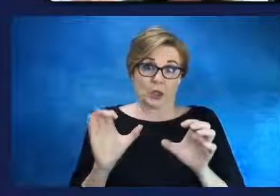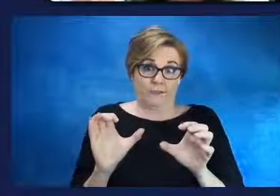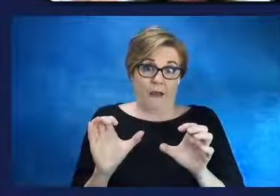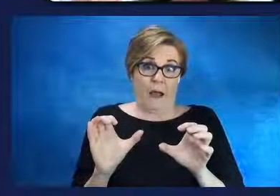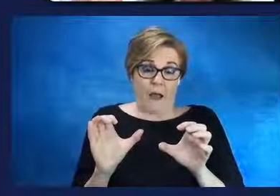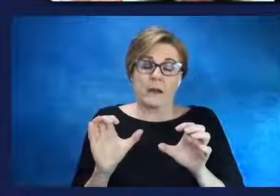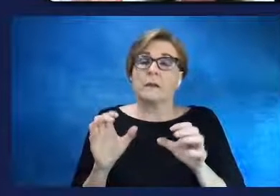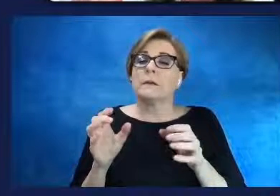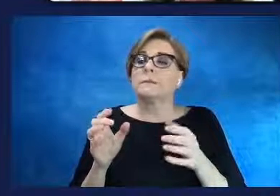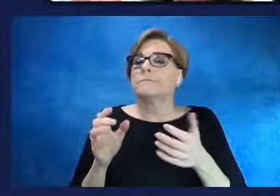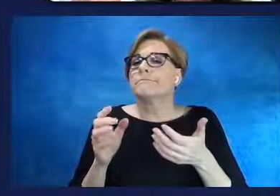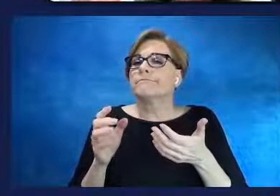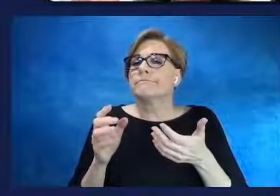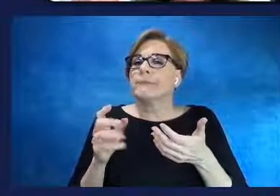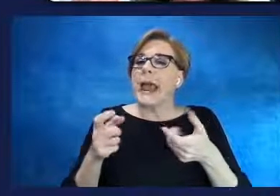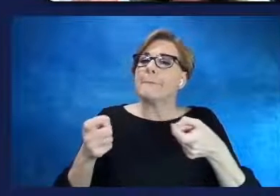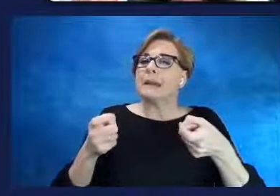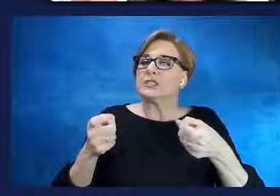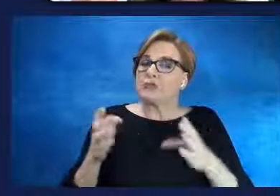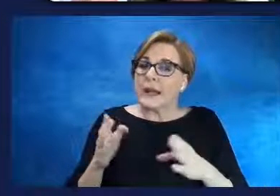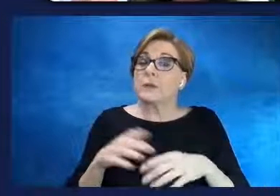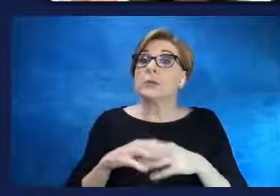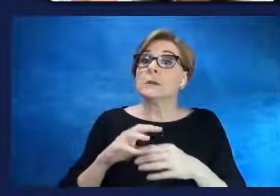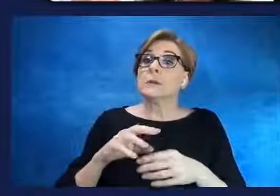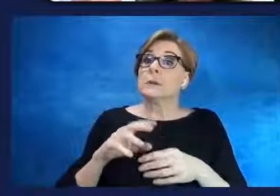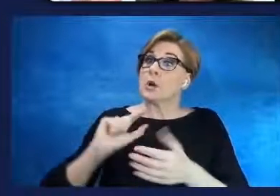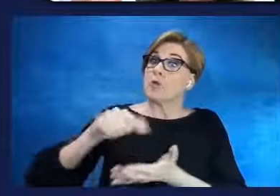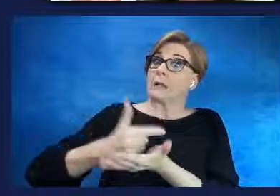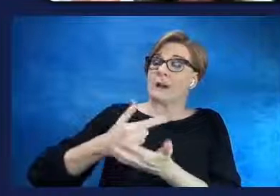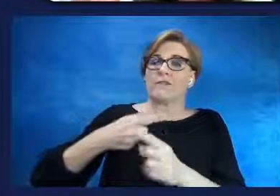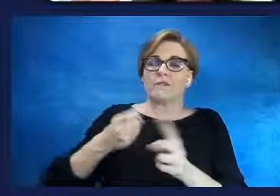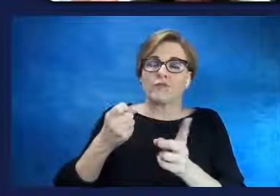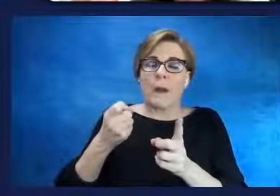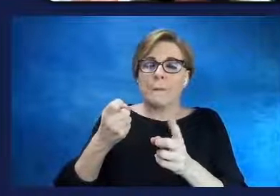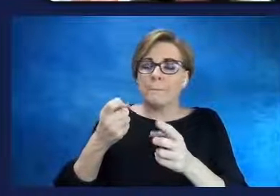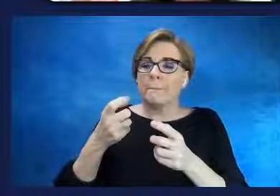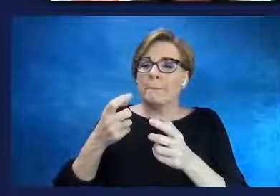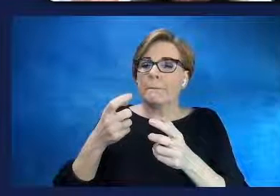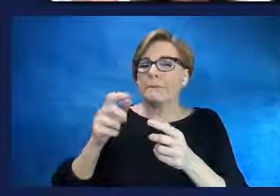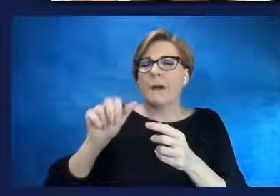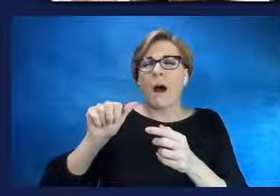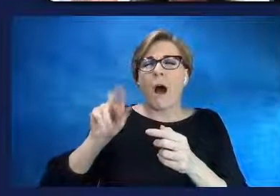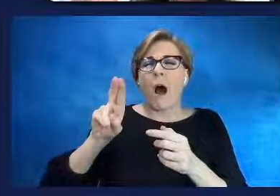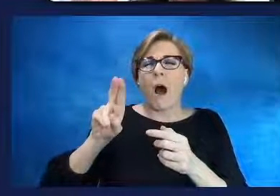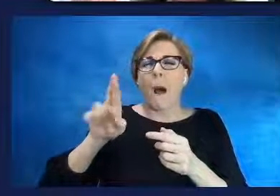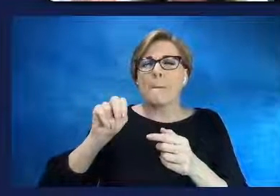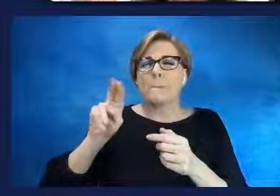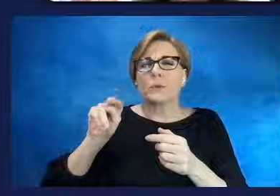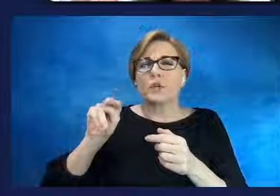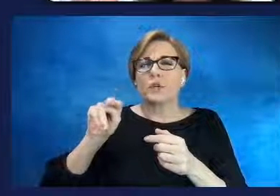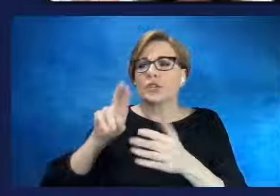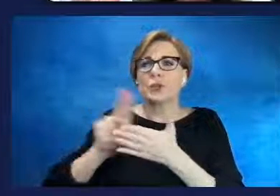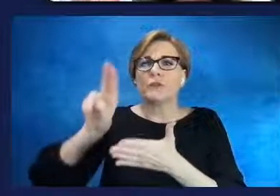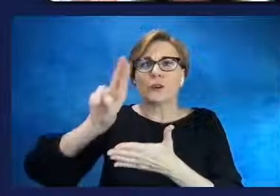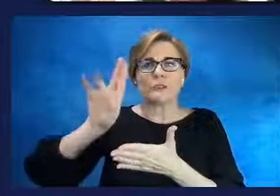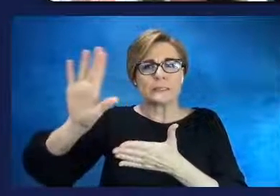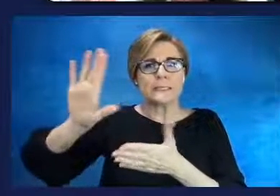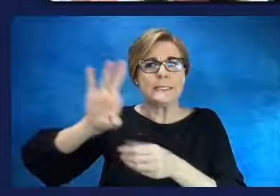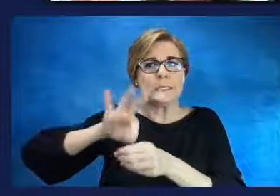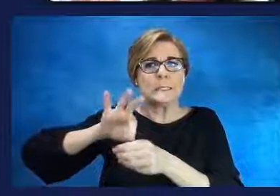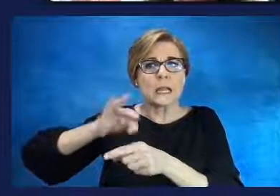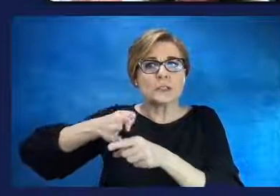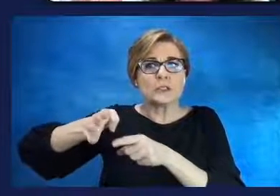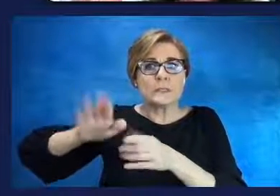administrator, graduate of the professional education program from Auburn University and the Elections Center. Ray reports